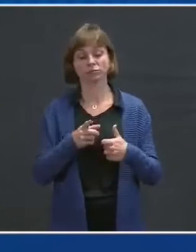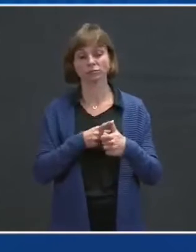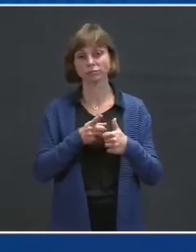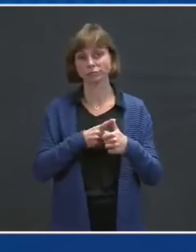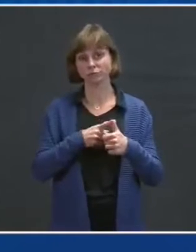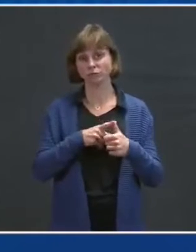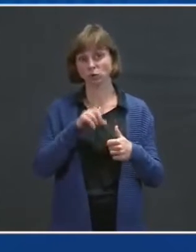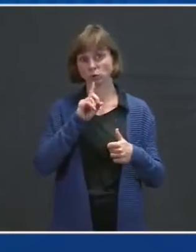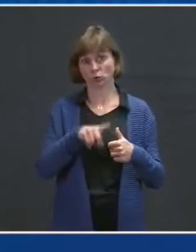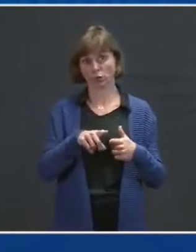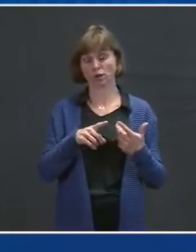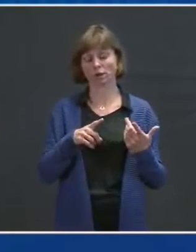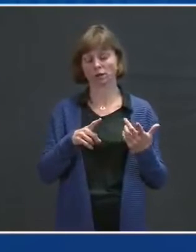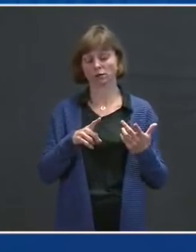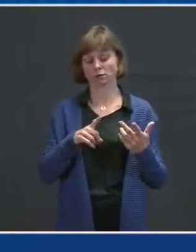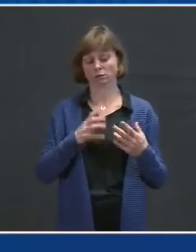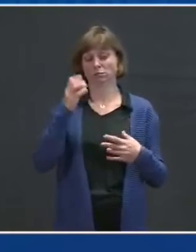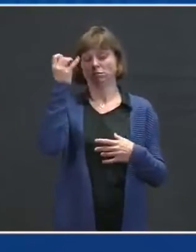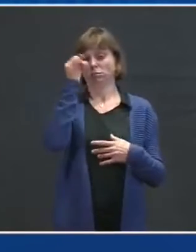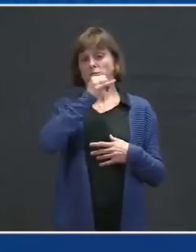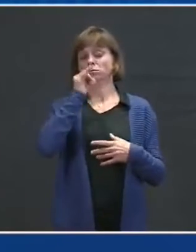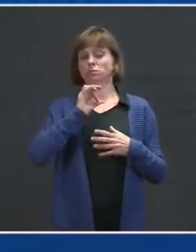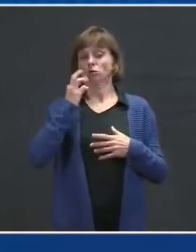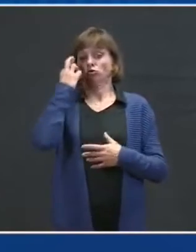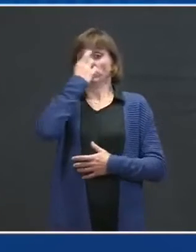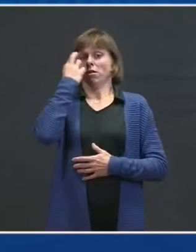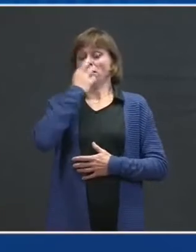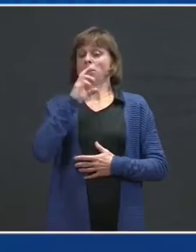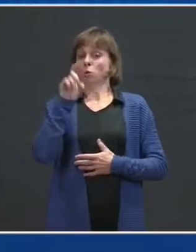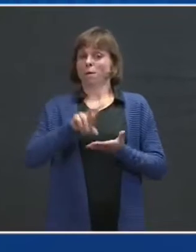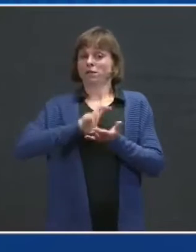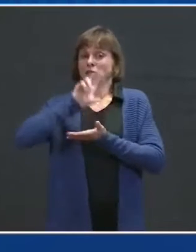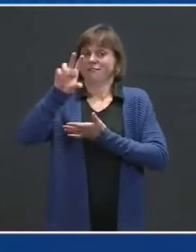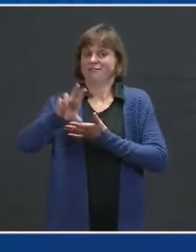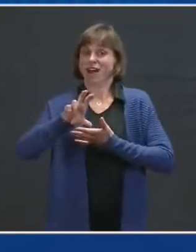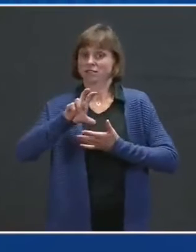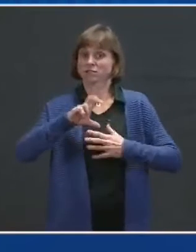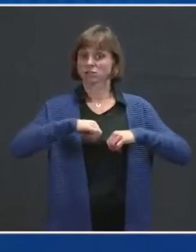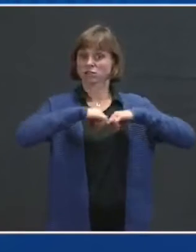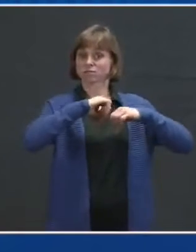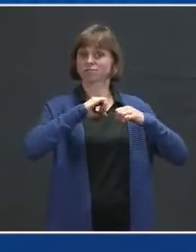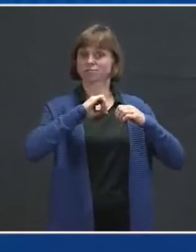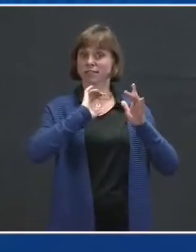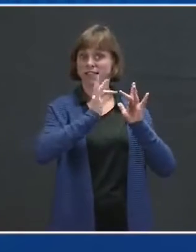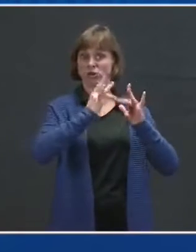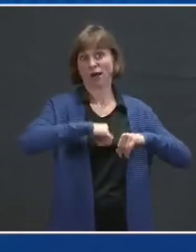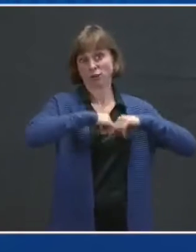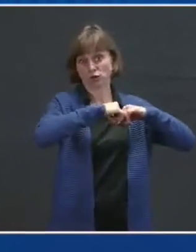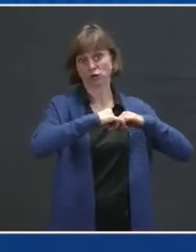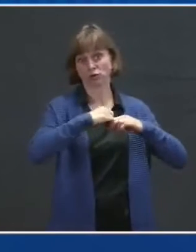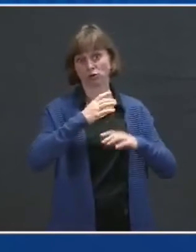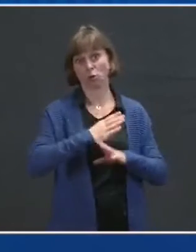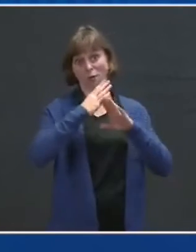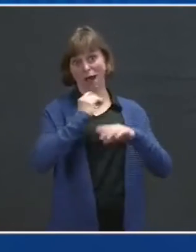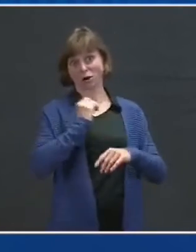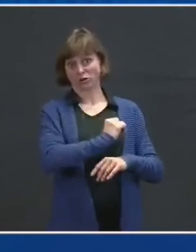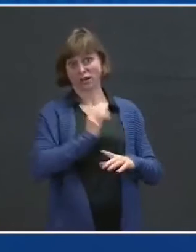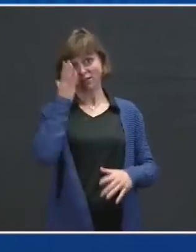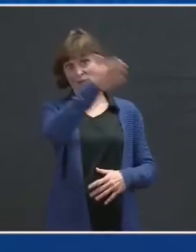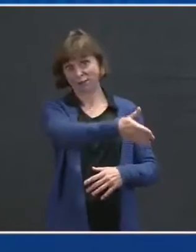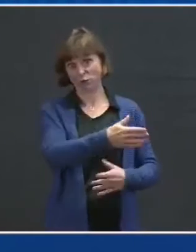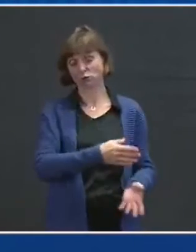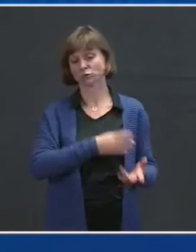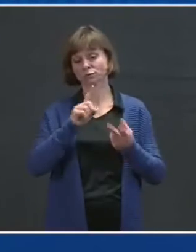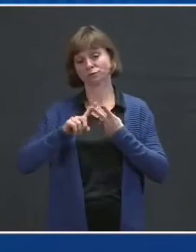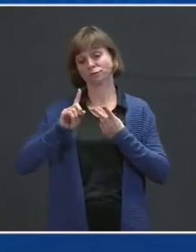the investments we need to make in cybersecurity to have the visibility to block these attacks in the future. And then the second is the scale of the information that